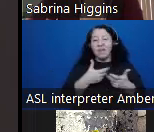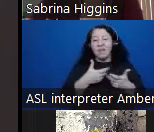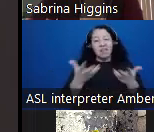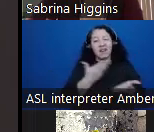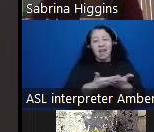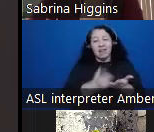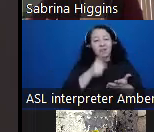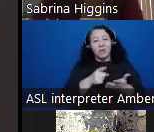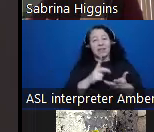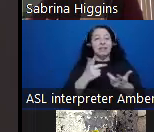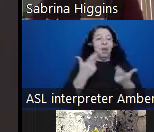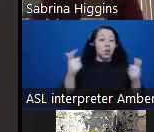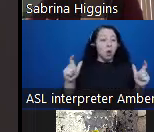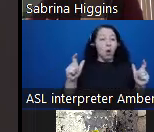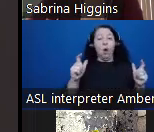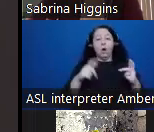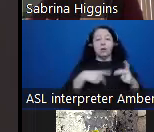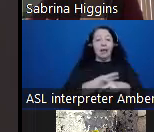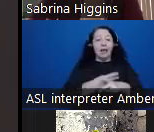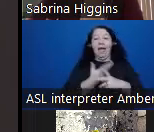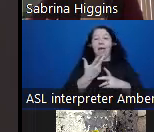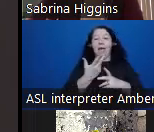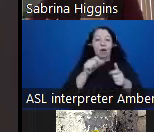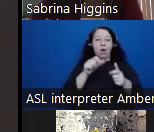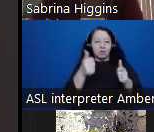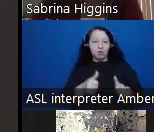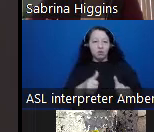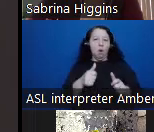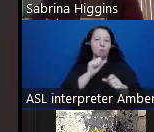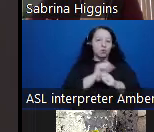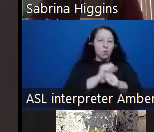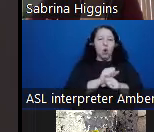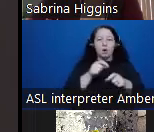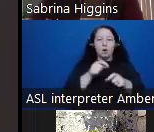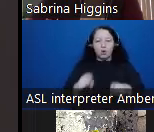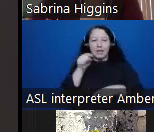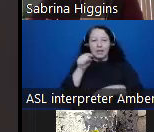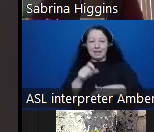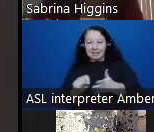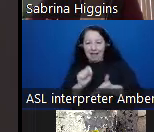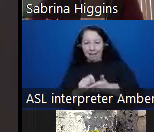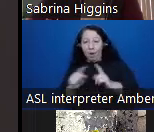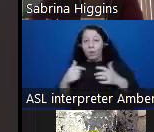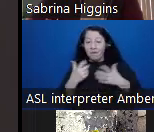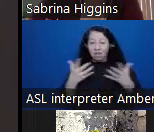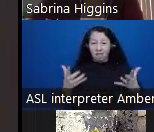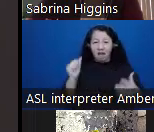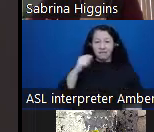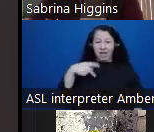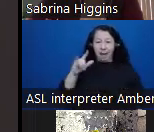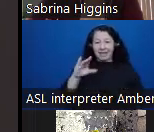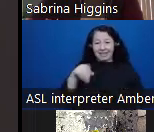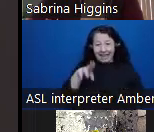scale sculptural production in the Eastern Med during these periods. We do have, however, lots of appliques, which are decorative